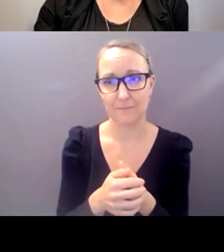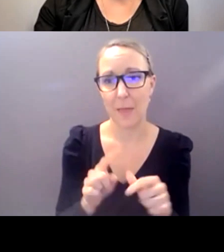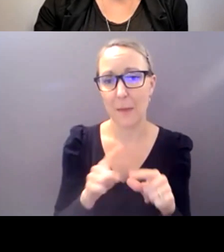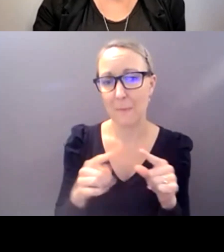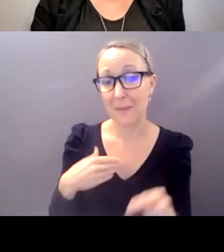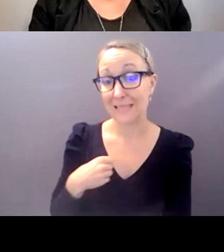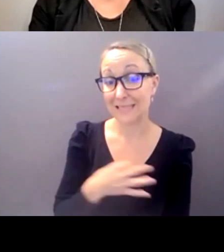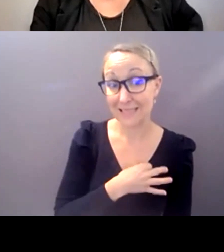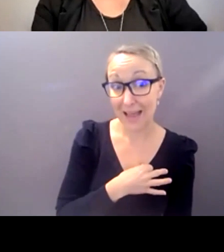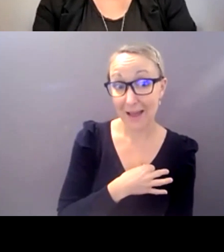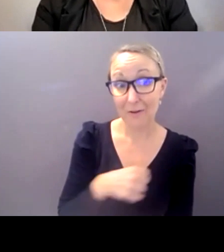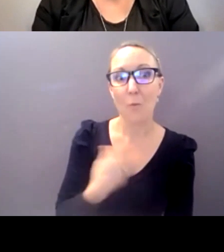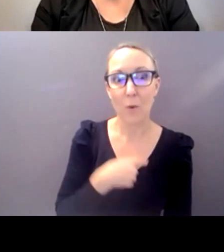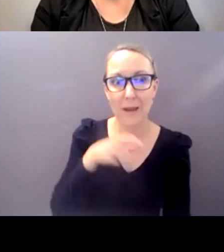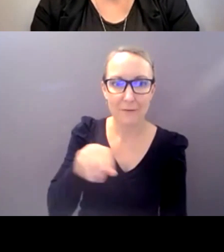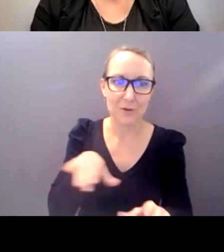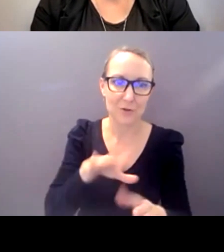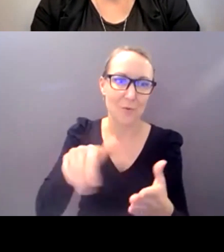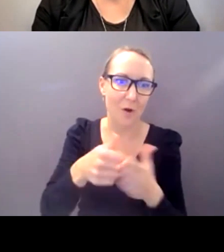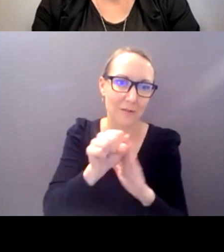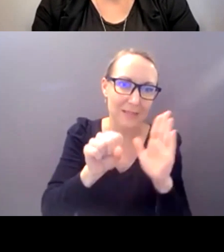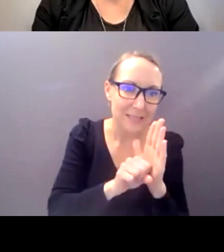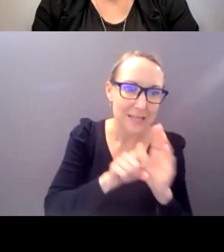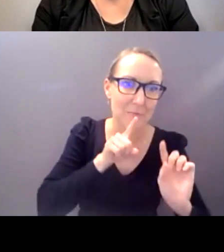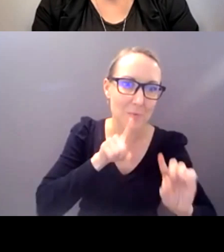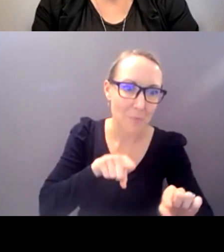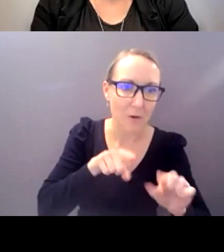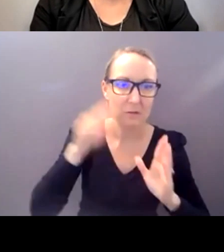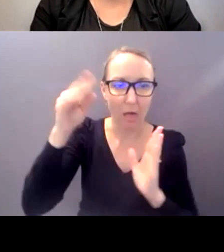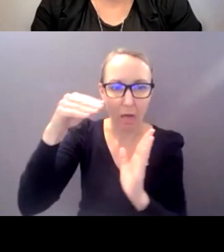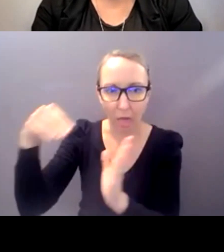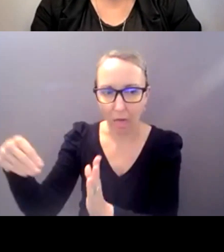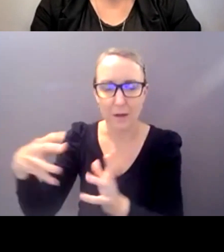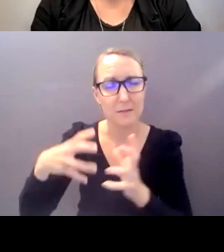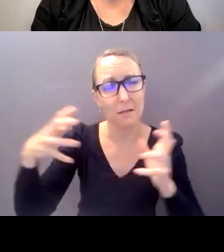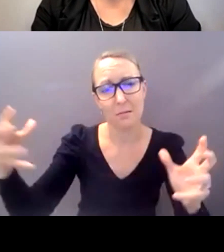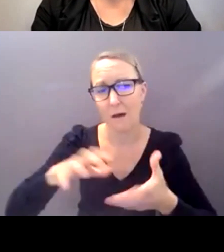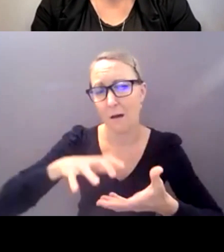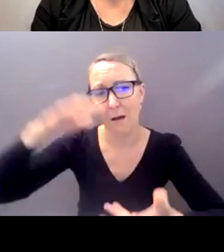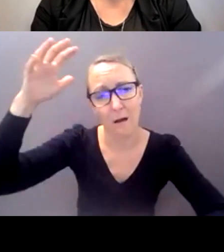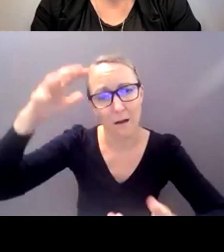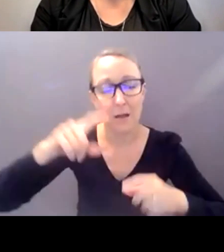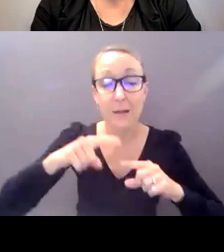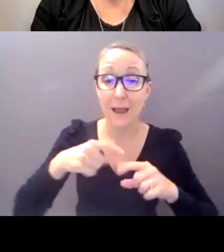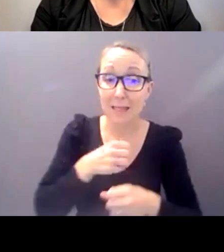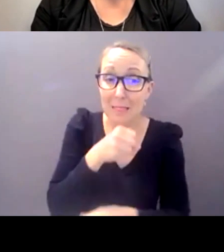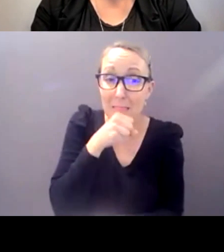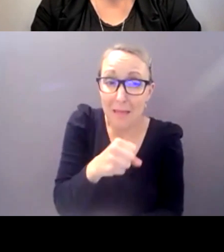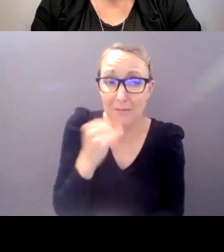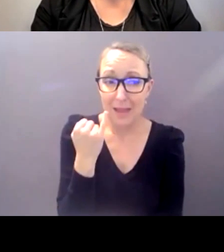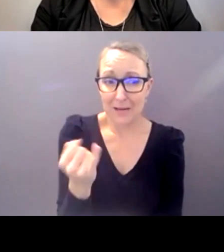and I were having to do all the state reporting, which is massive. And I love the idea or where you're going, Kim,